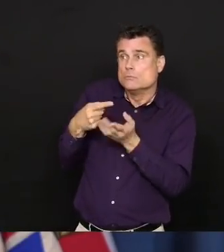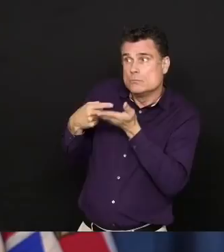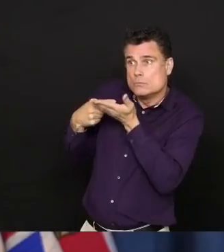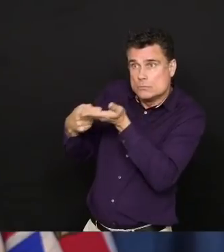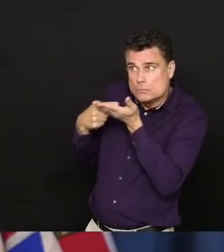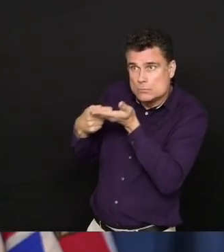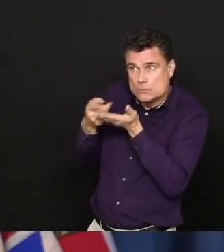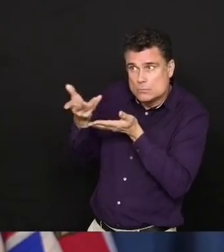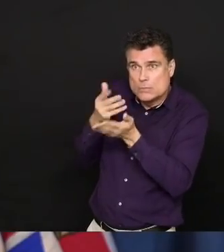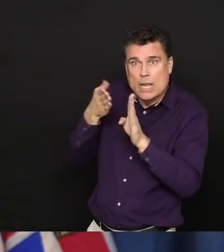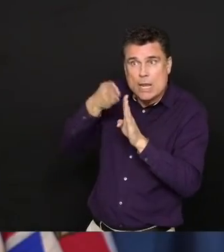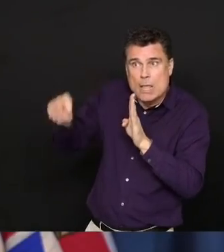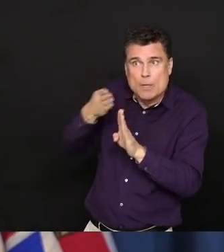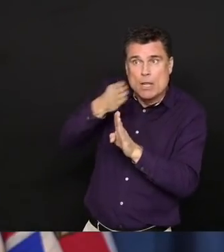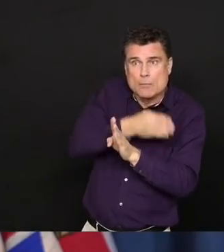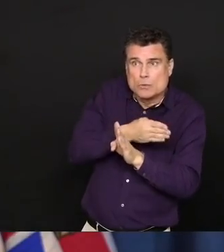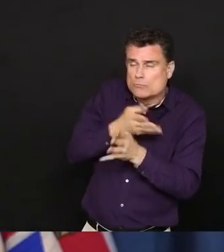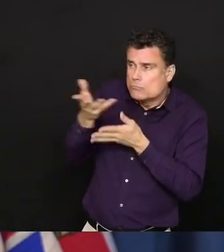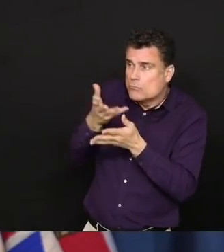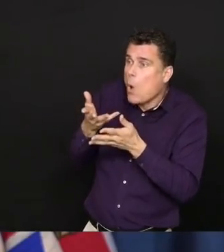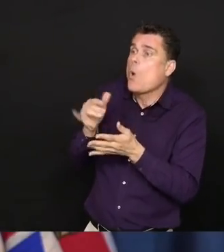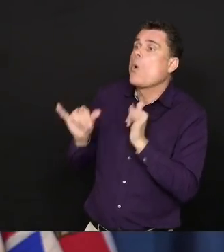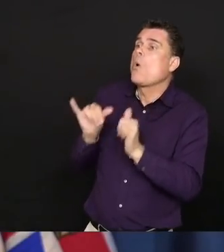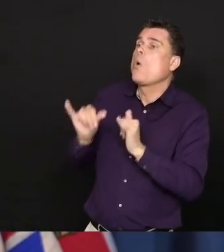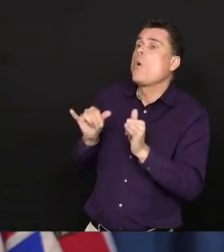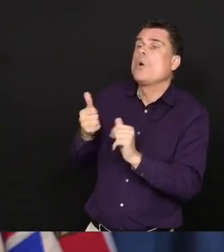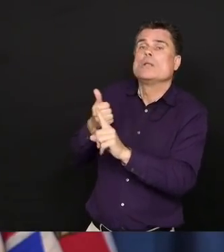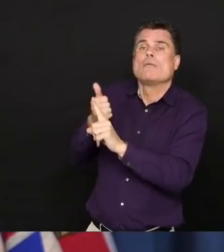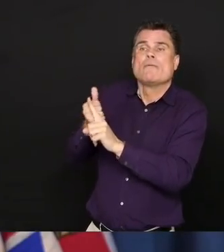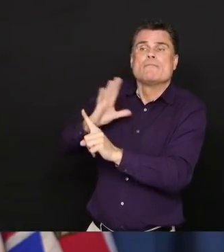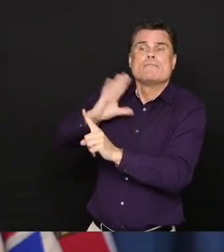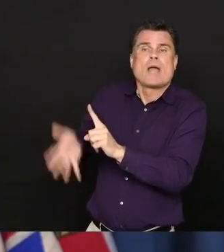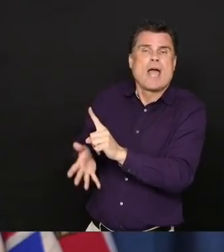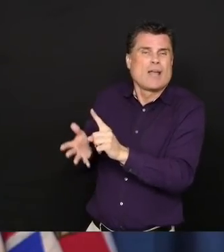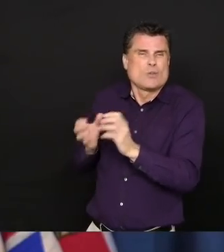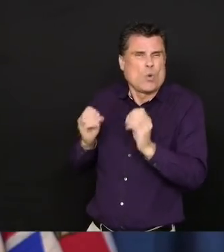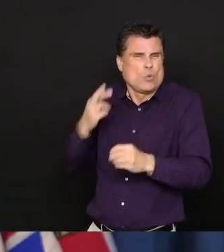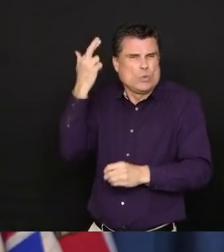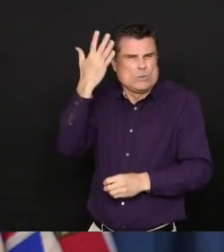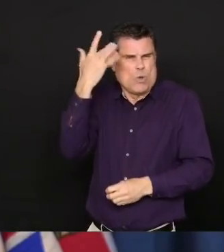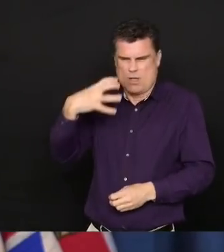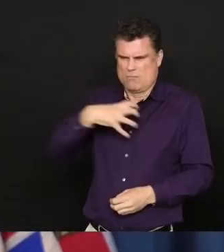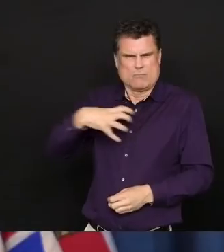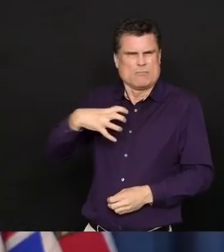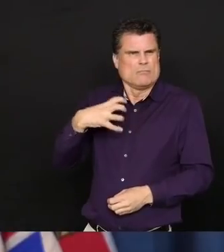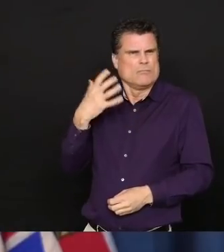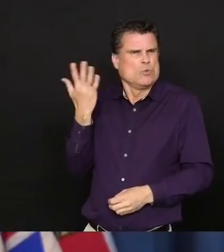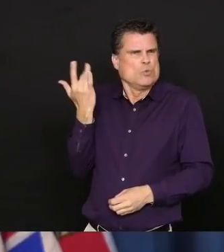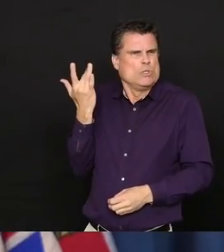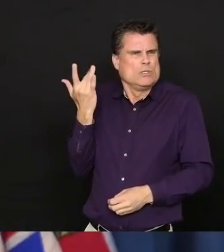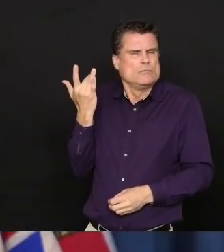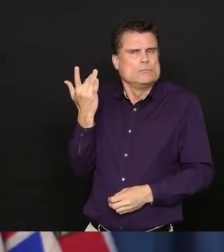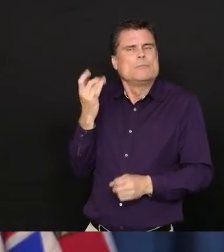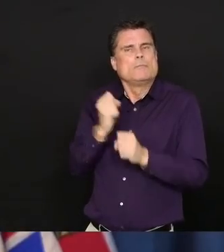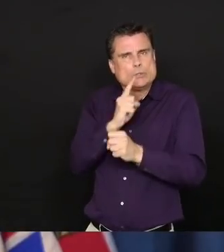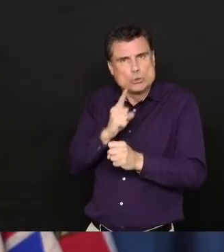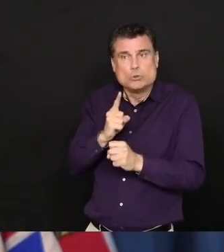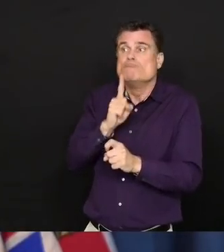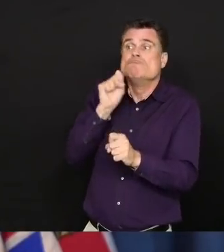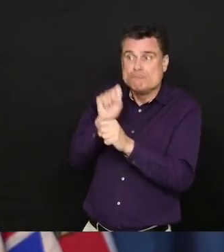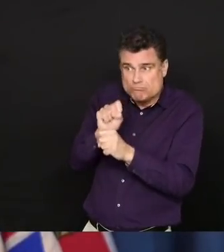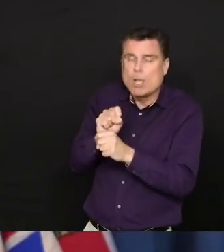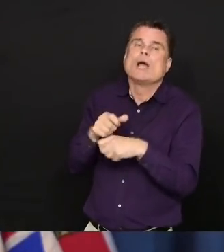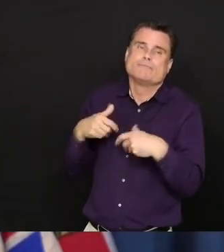like restaurant closures, the other orders that we have, those are much simpler, and yes, we have a compliance